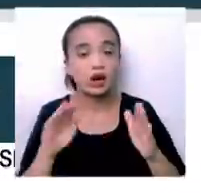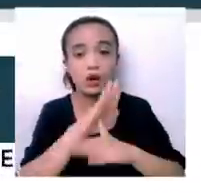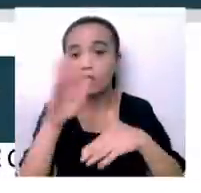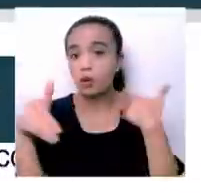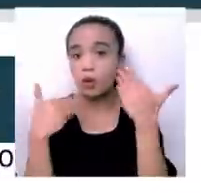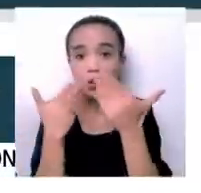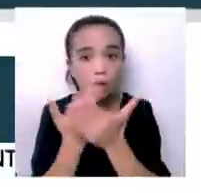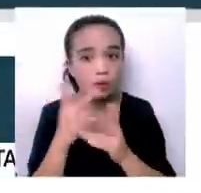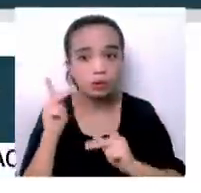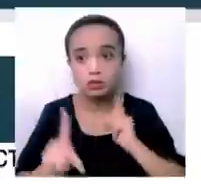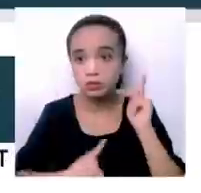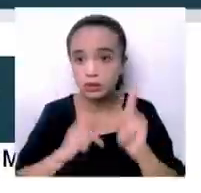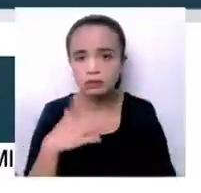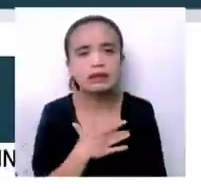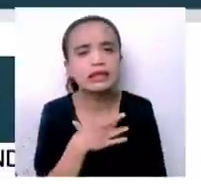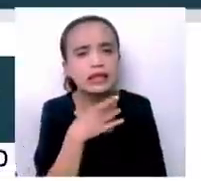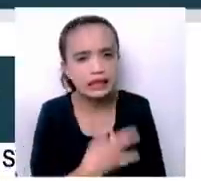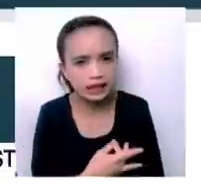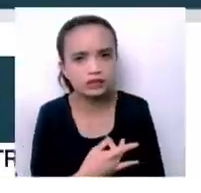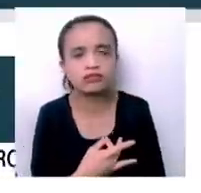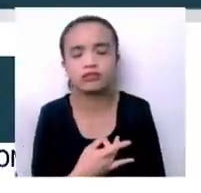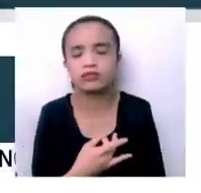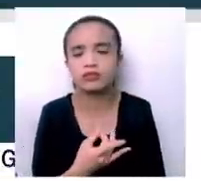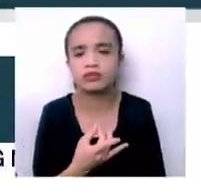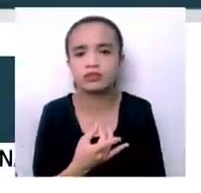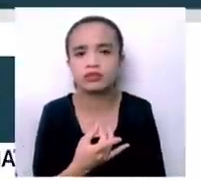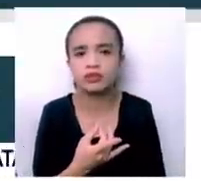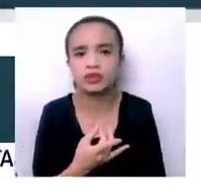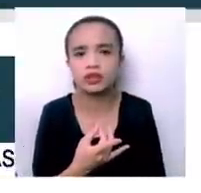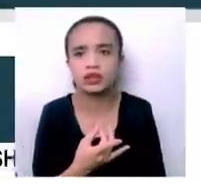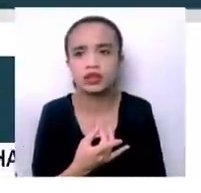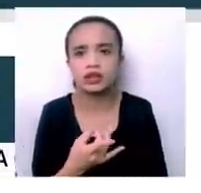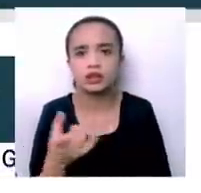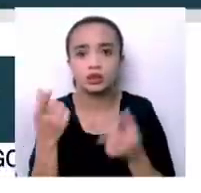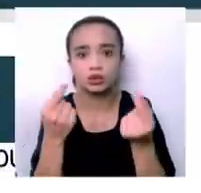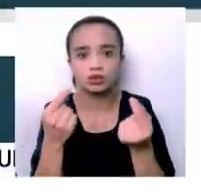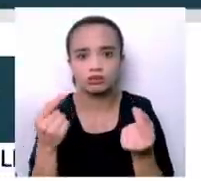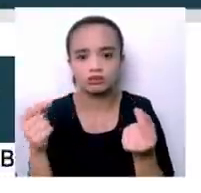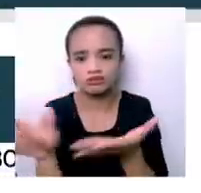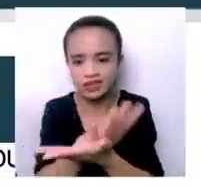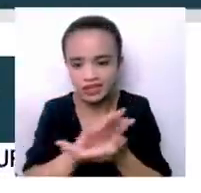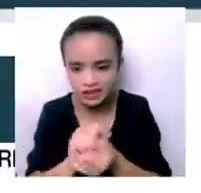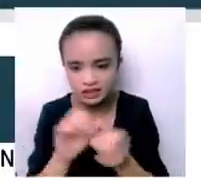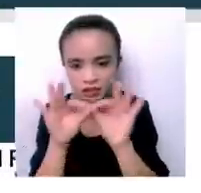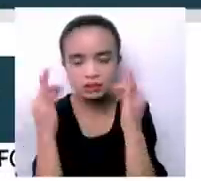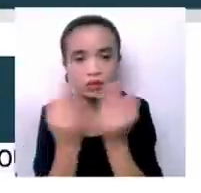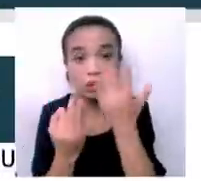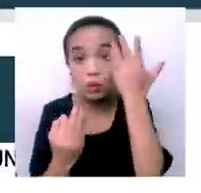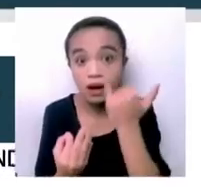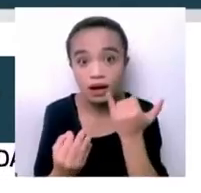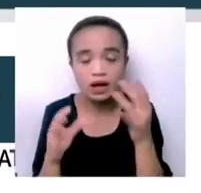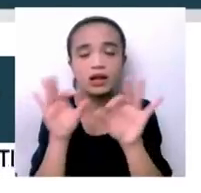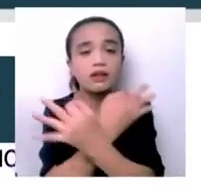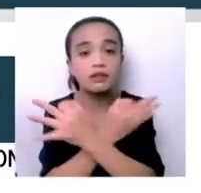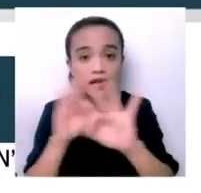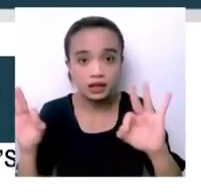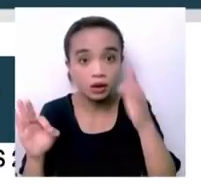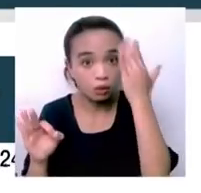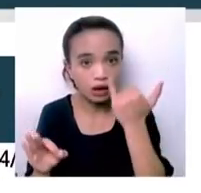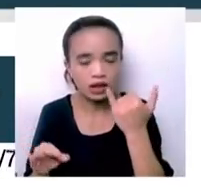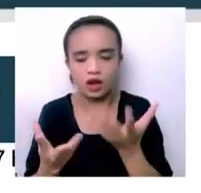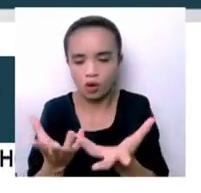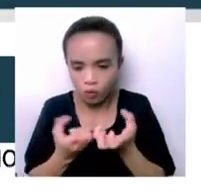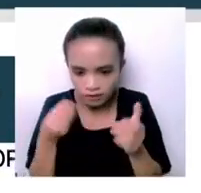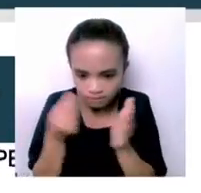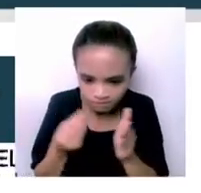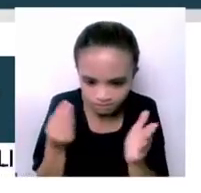like to do things to destroy democracy so they can make money, be in power, act